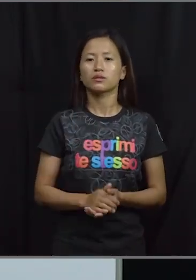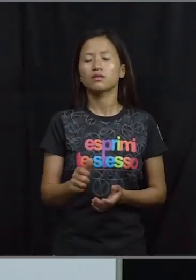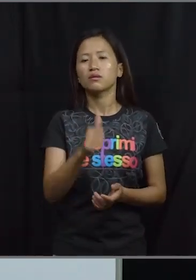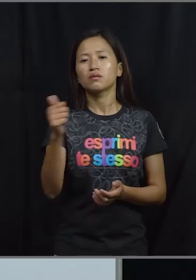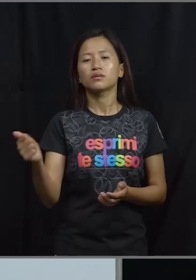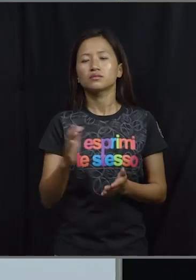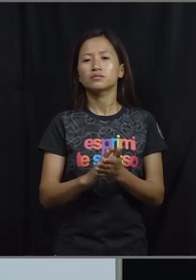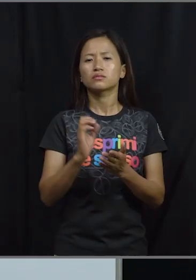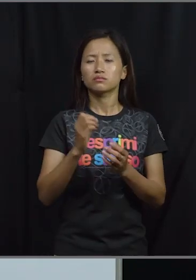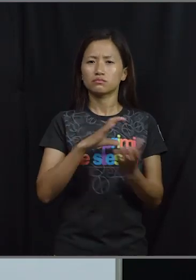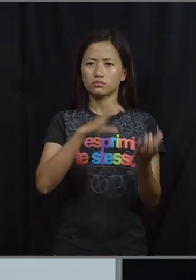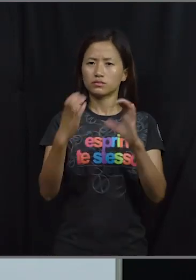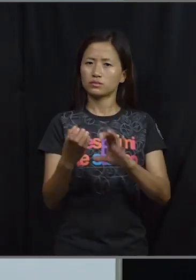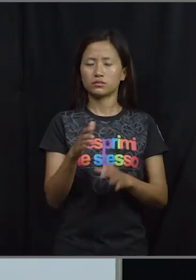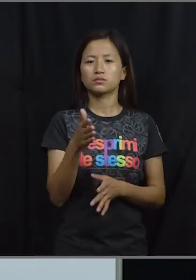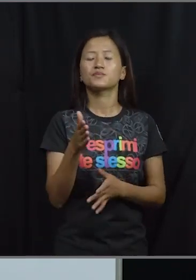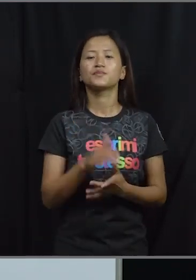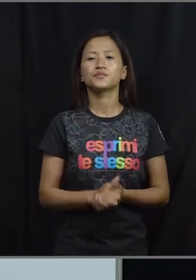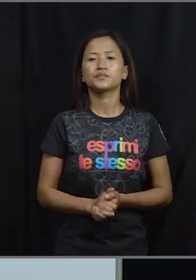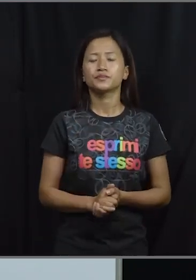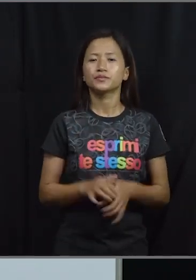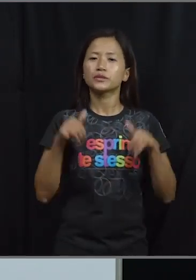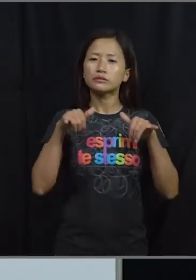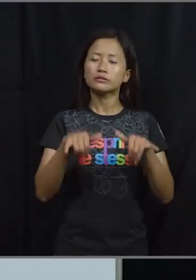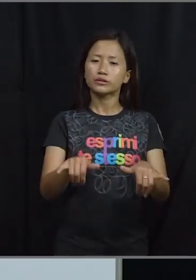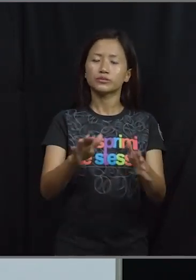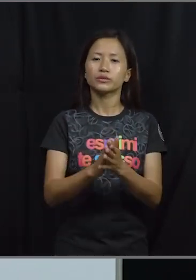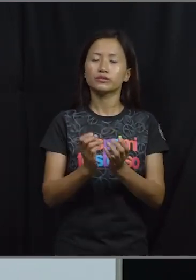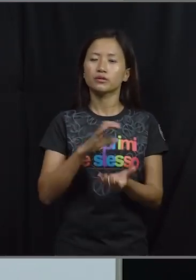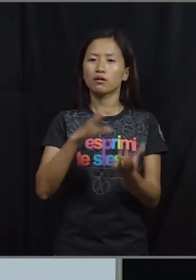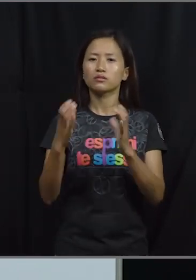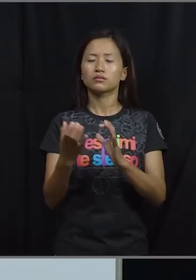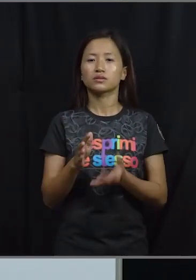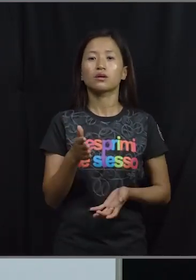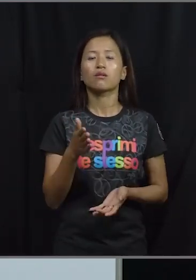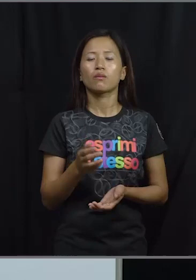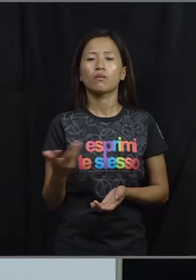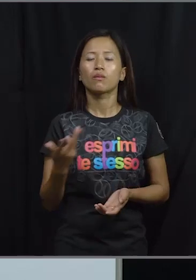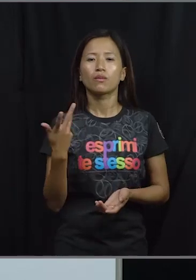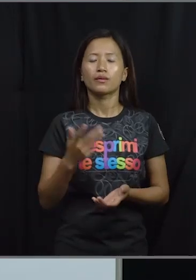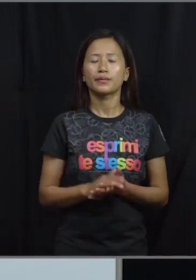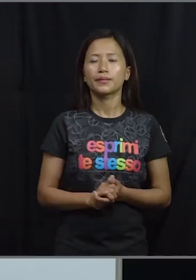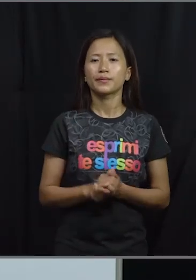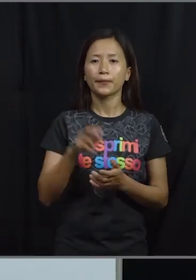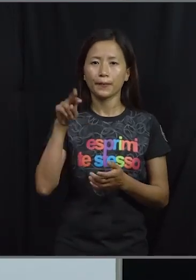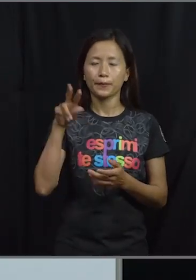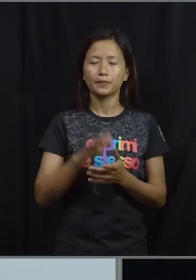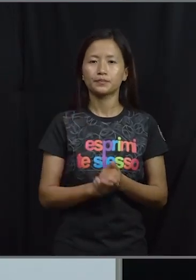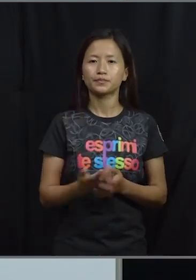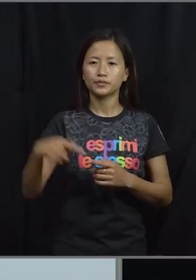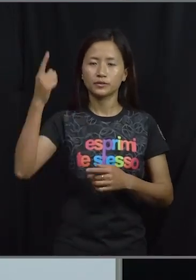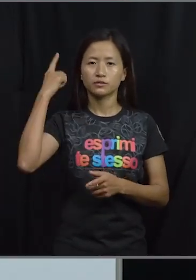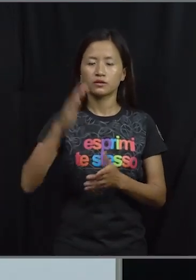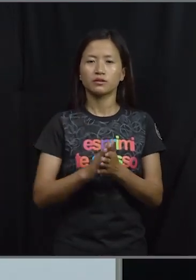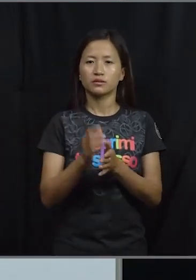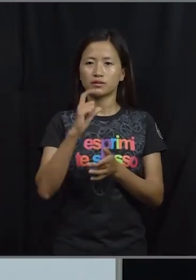things being constant? Other things remained unchanged. What do you mean by that? Now, in the last